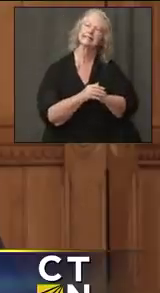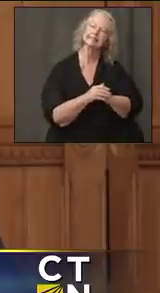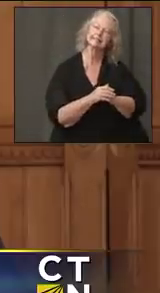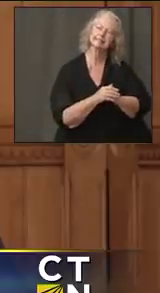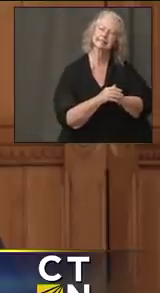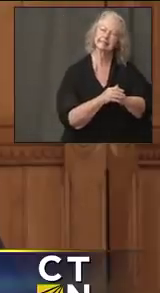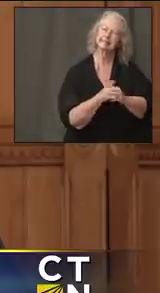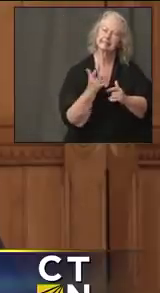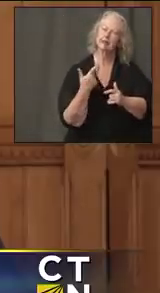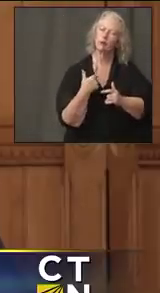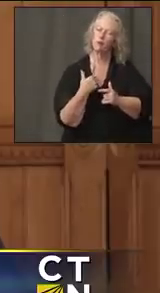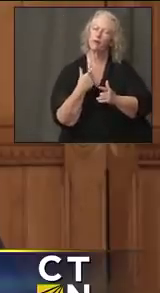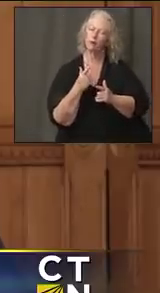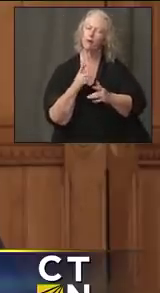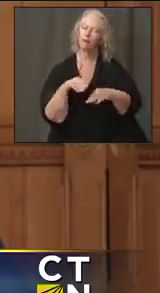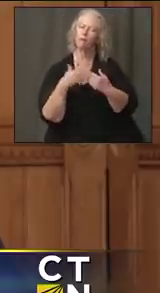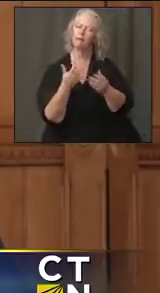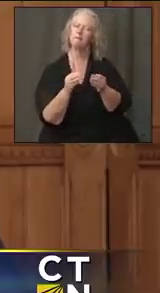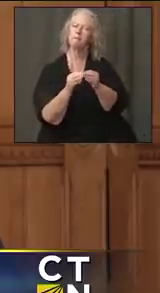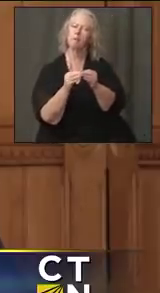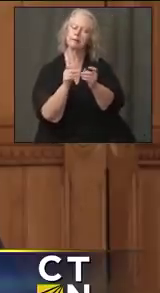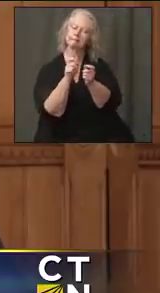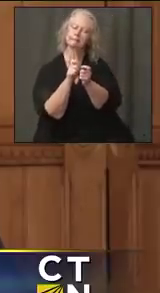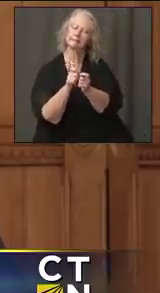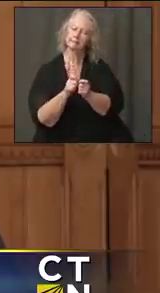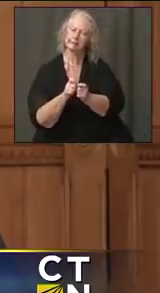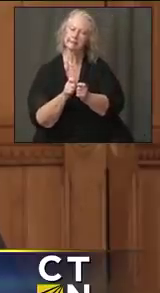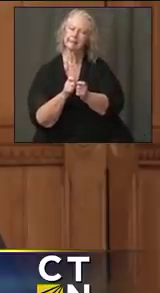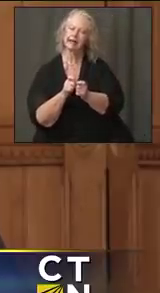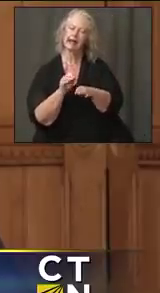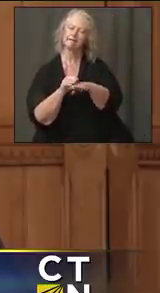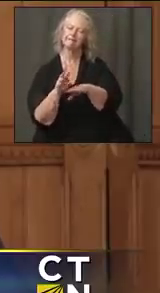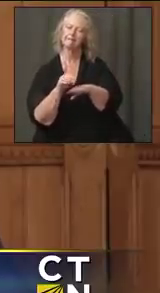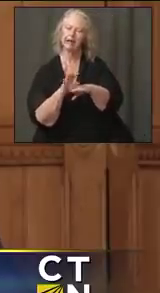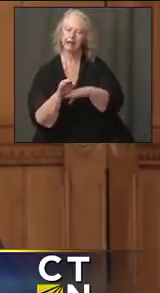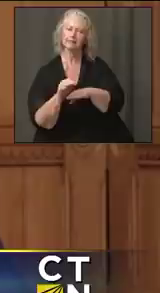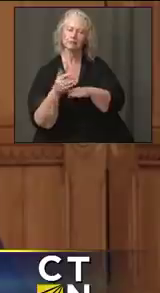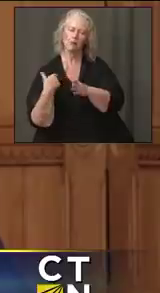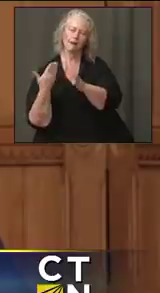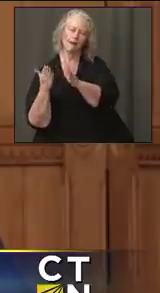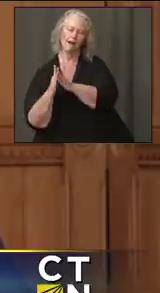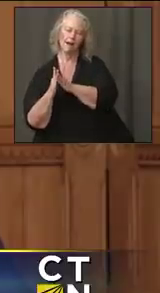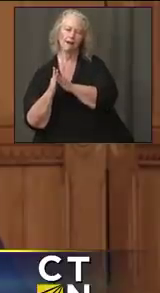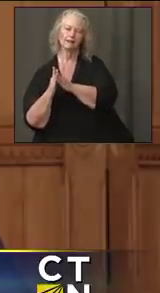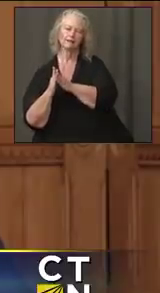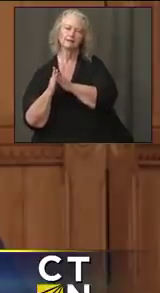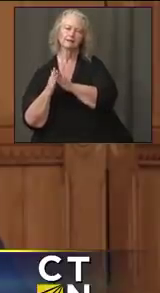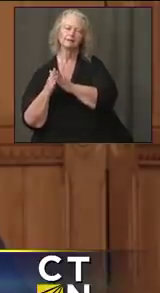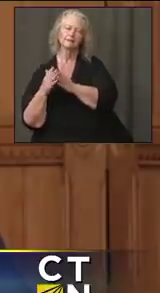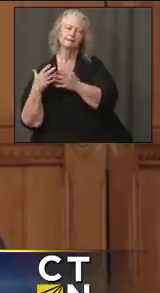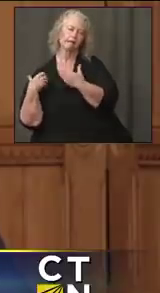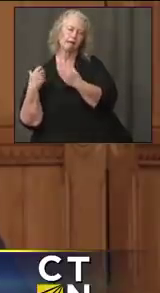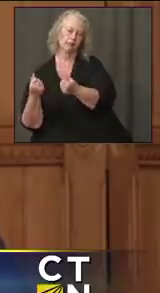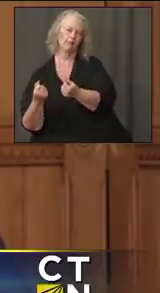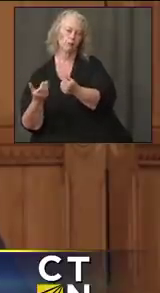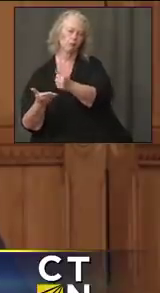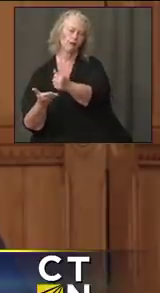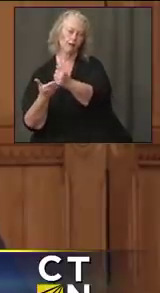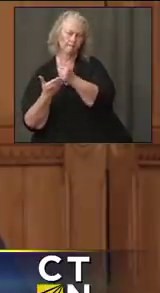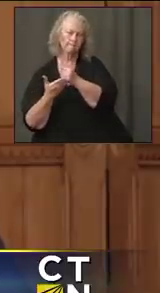we're going to be providing more guidance on that in conjunction with our Department of Public Health and with input from music and chorus